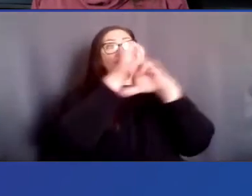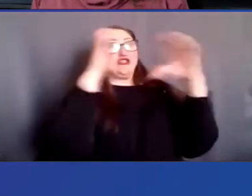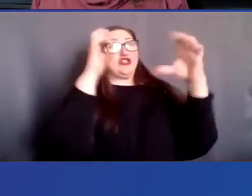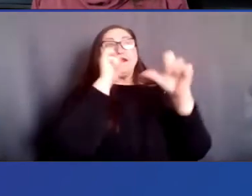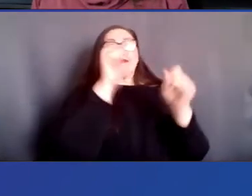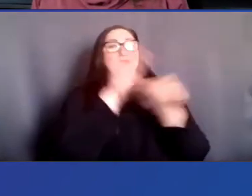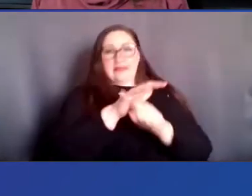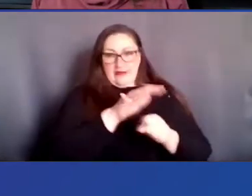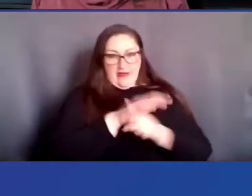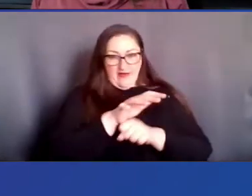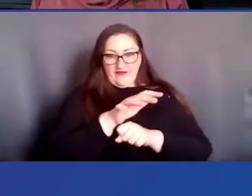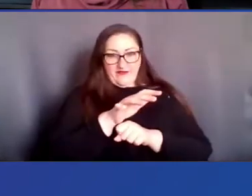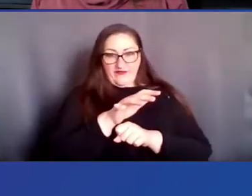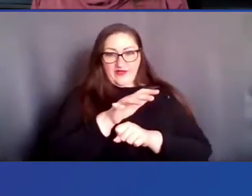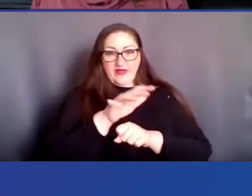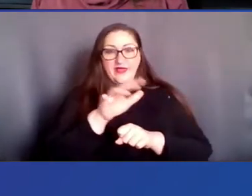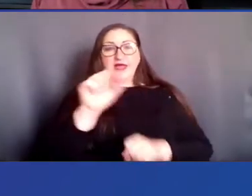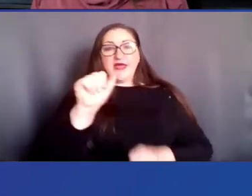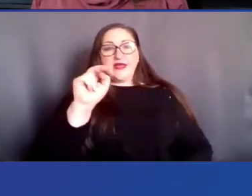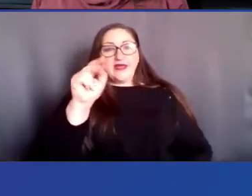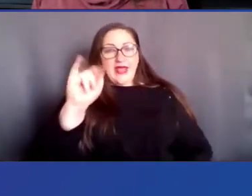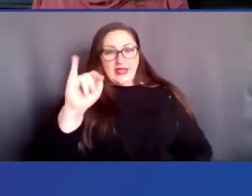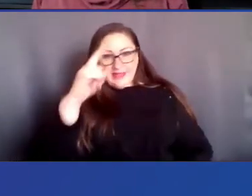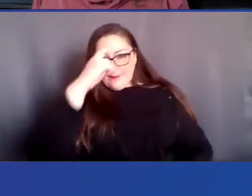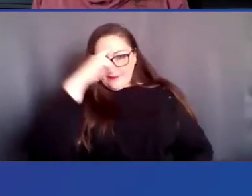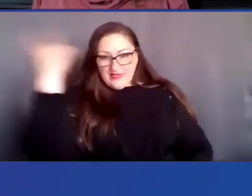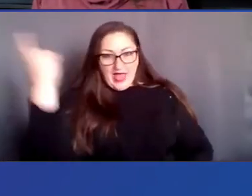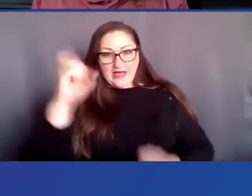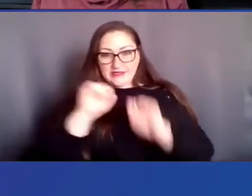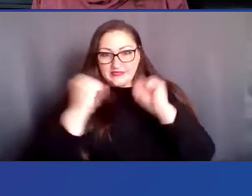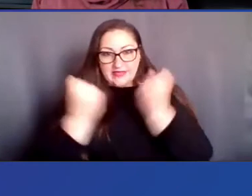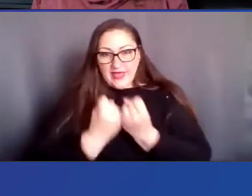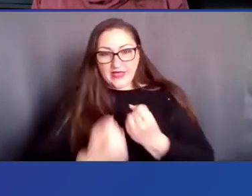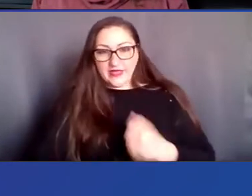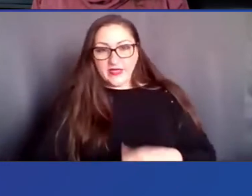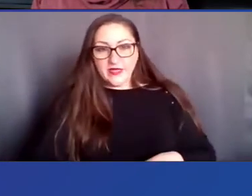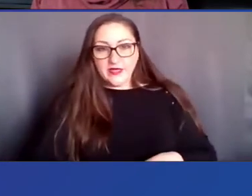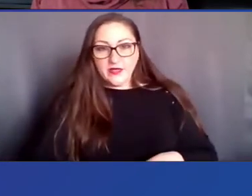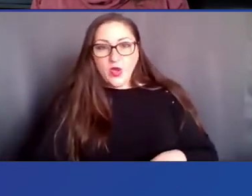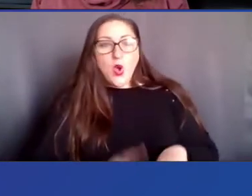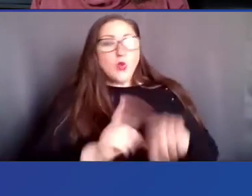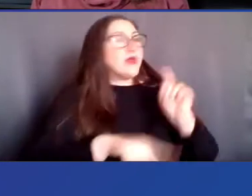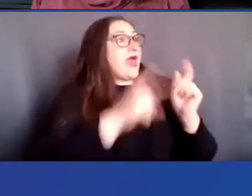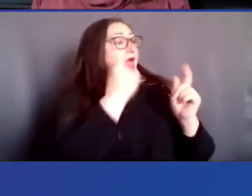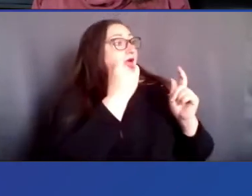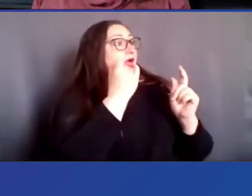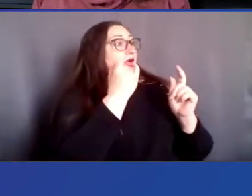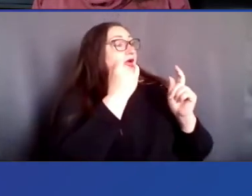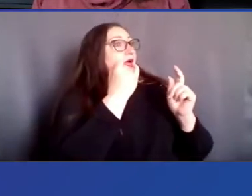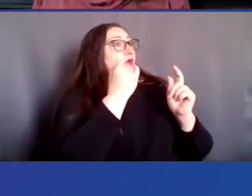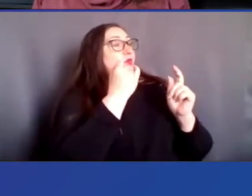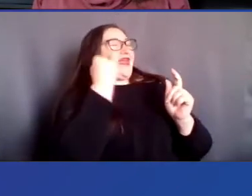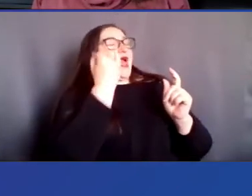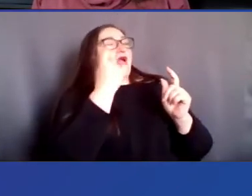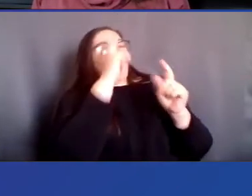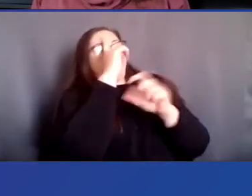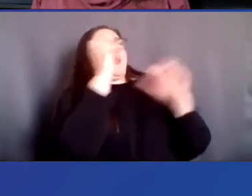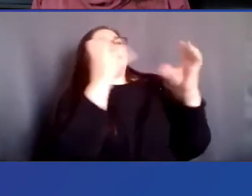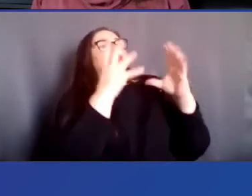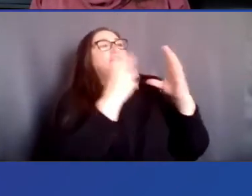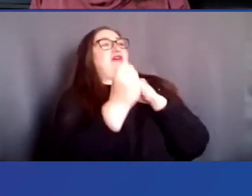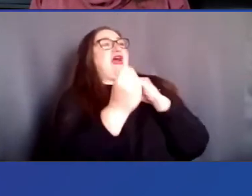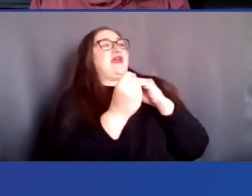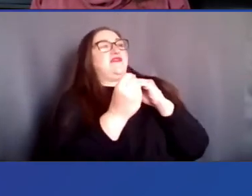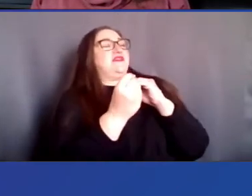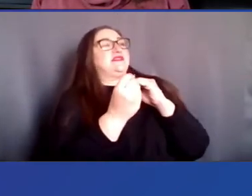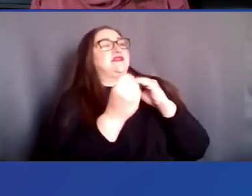in an anti-Black society, right? We can't imagine ourselves out of this violence. That is practice.